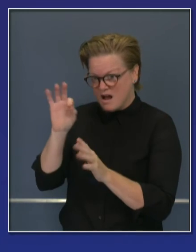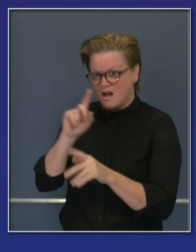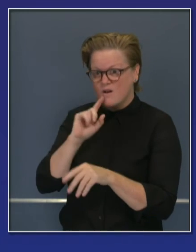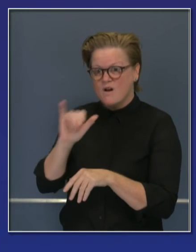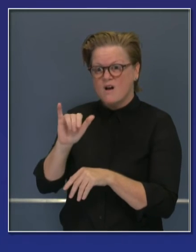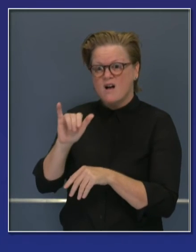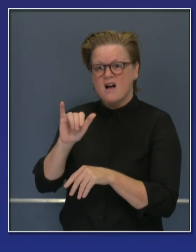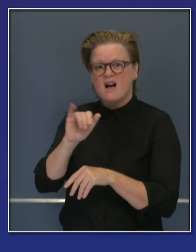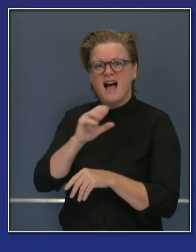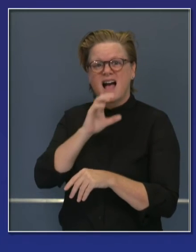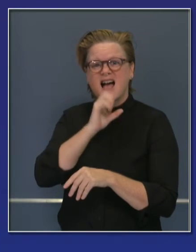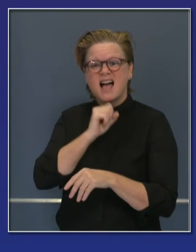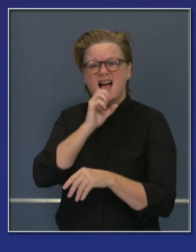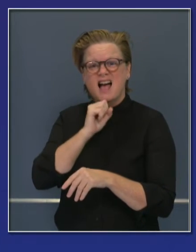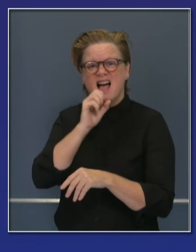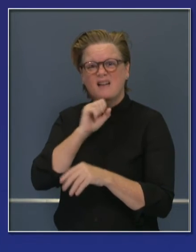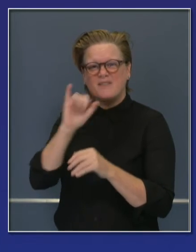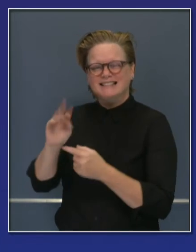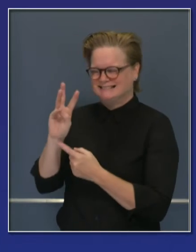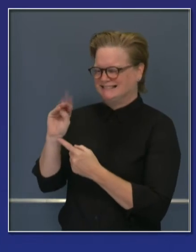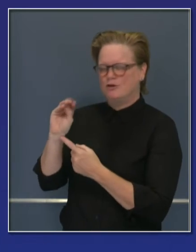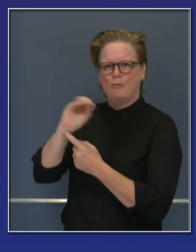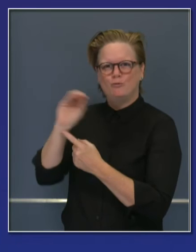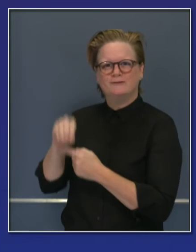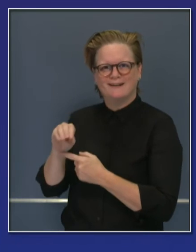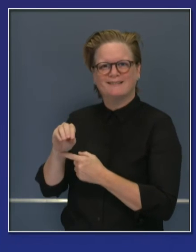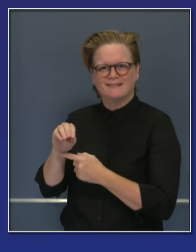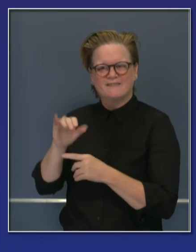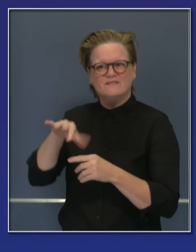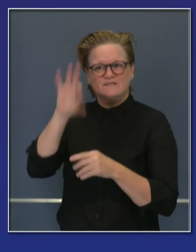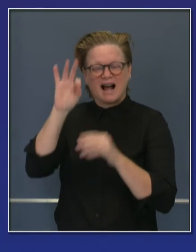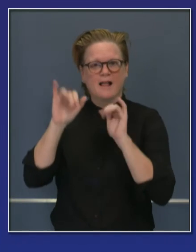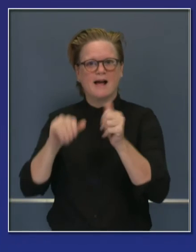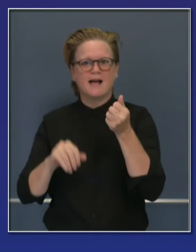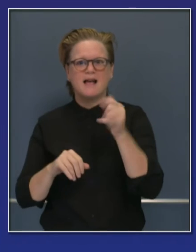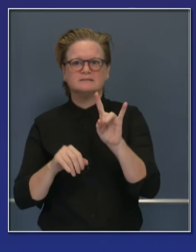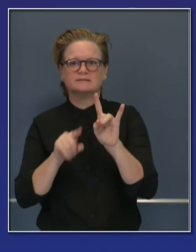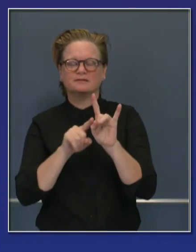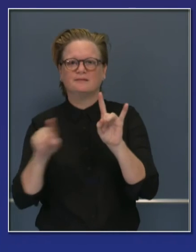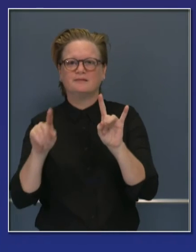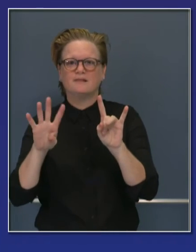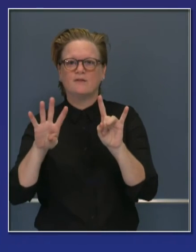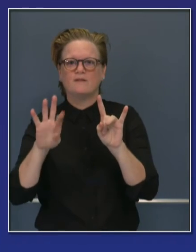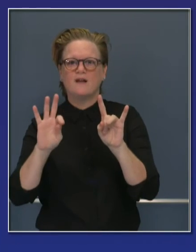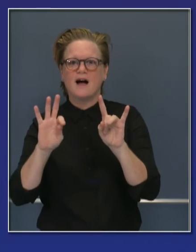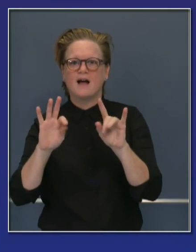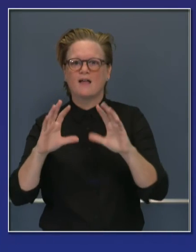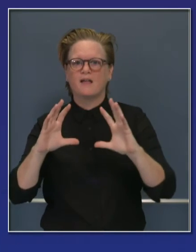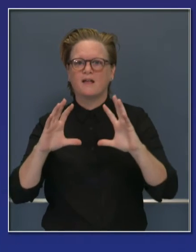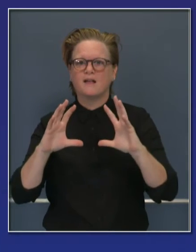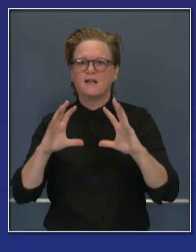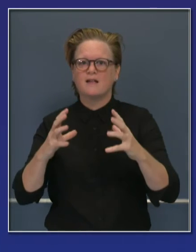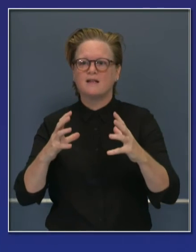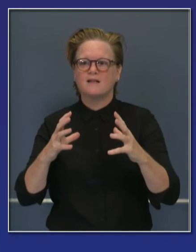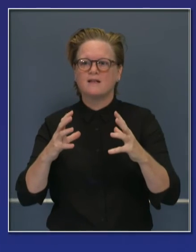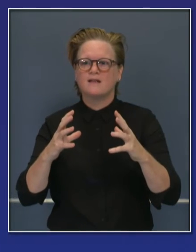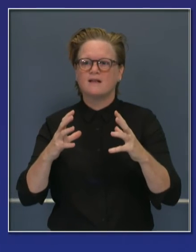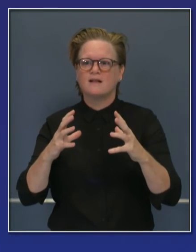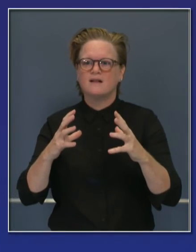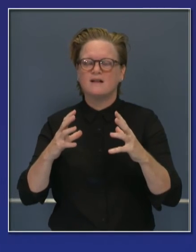are among those 19 to 49 years old. So a vast majority of the cases,